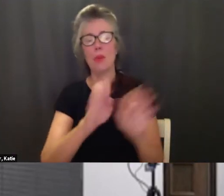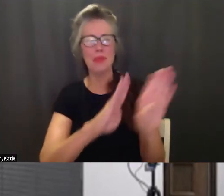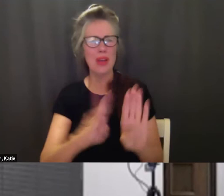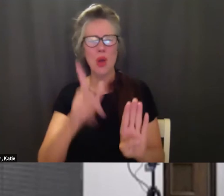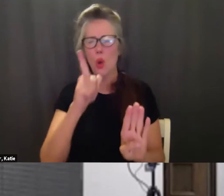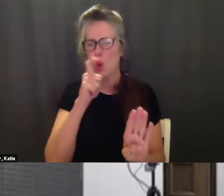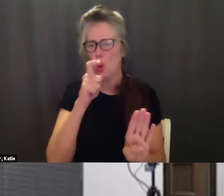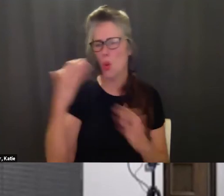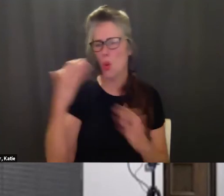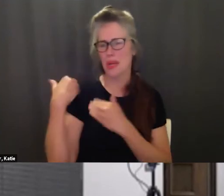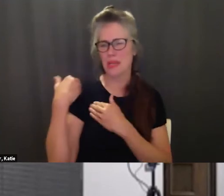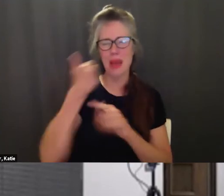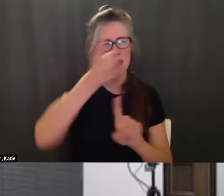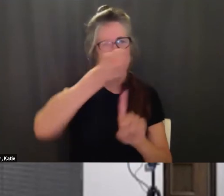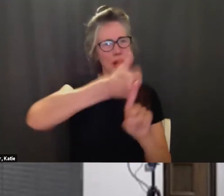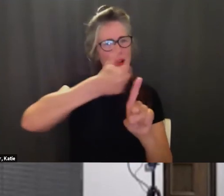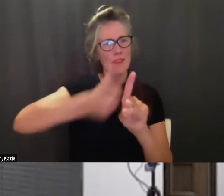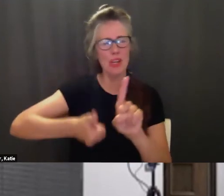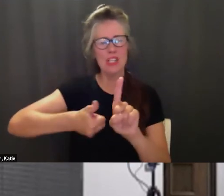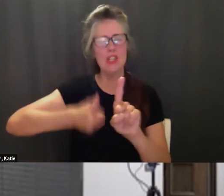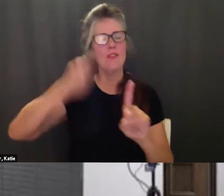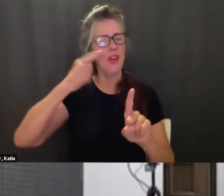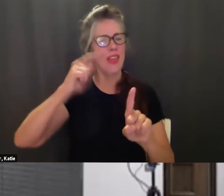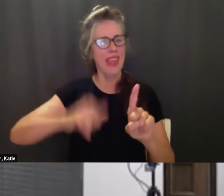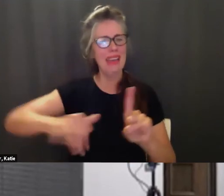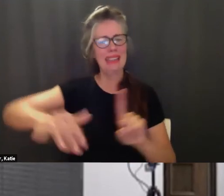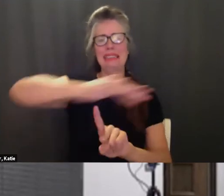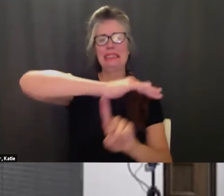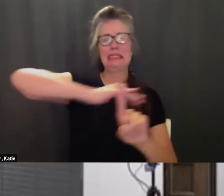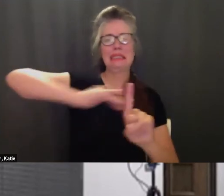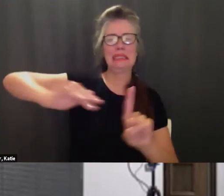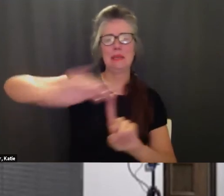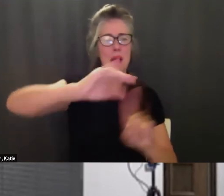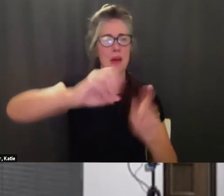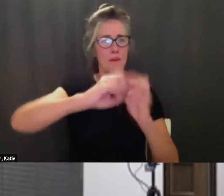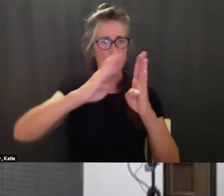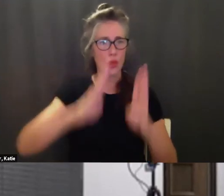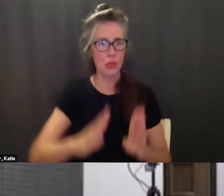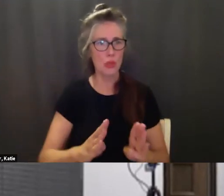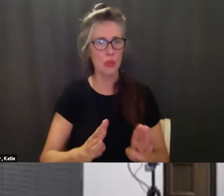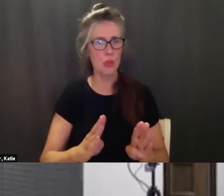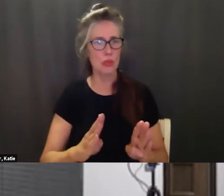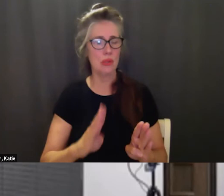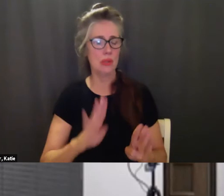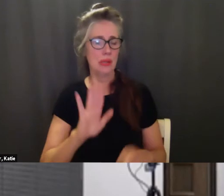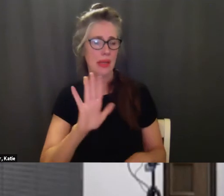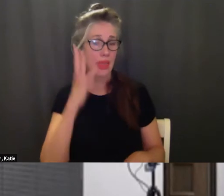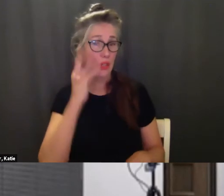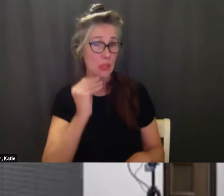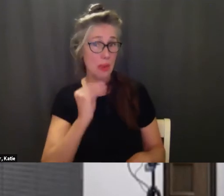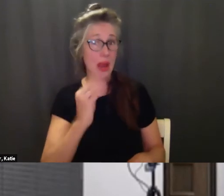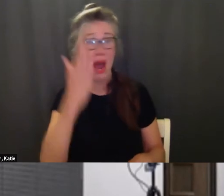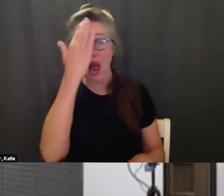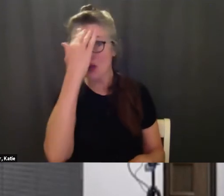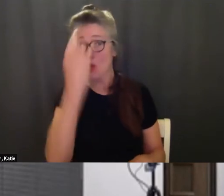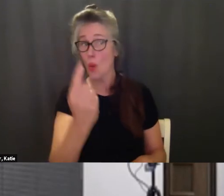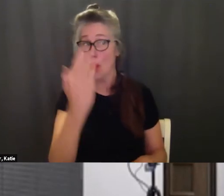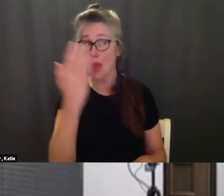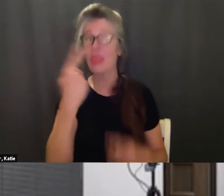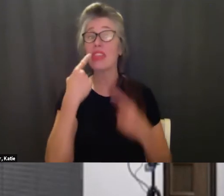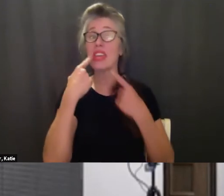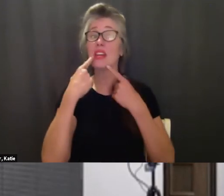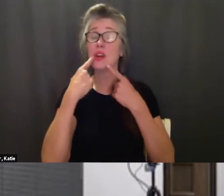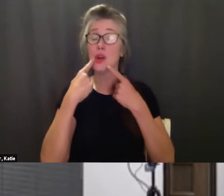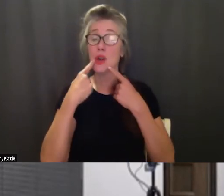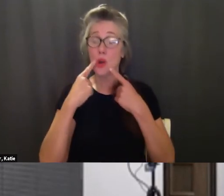of that ecosystem that the student is a part of. And so one of the things that I know works well with